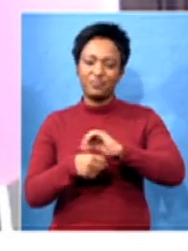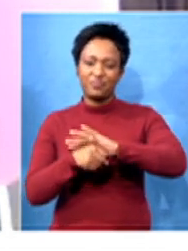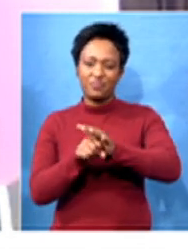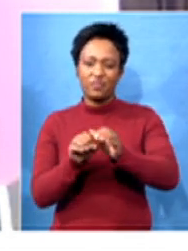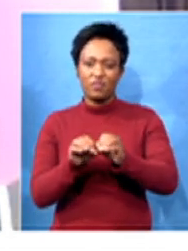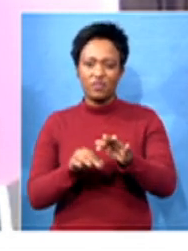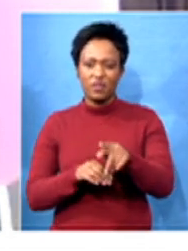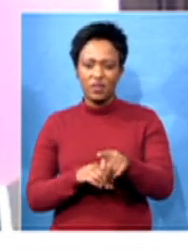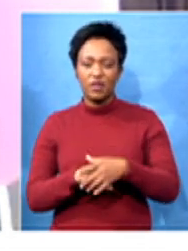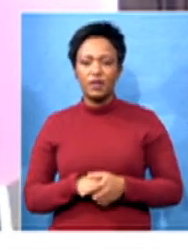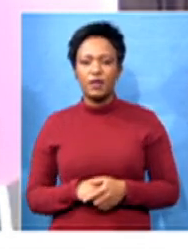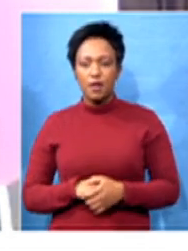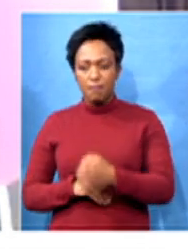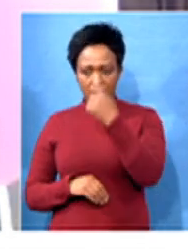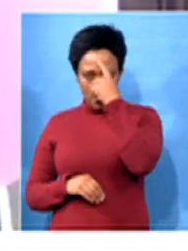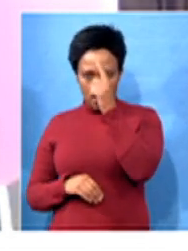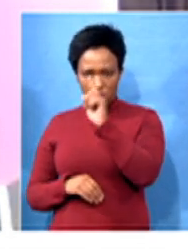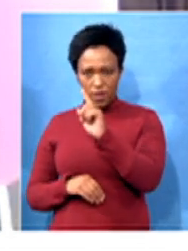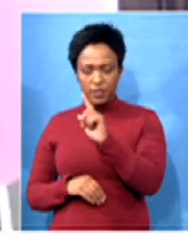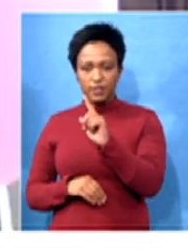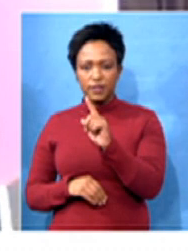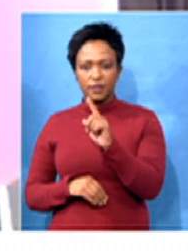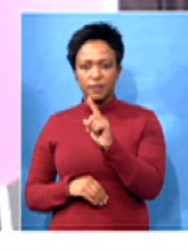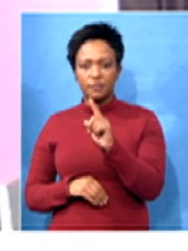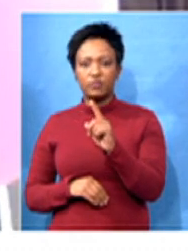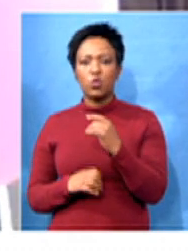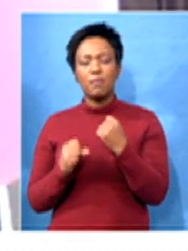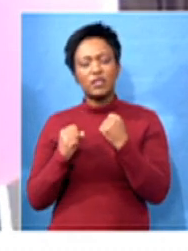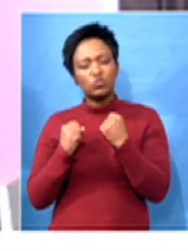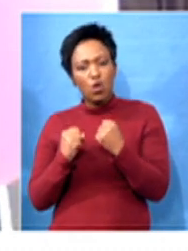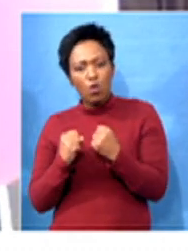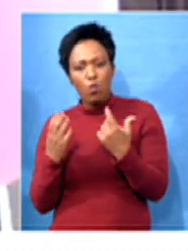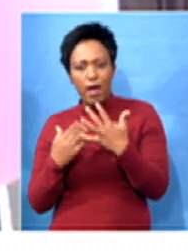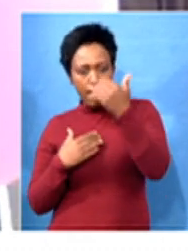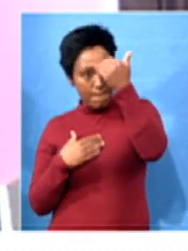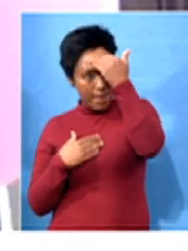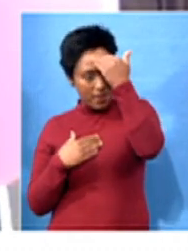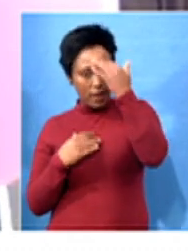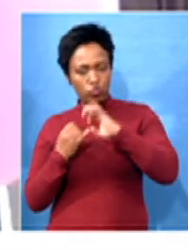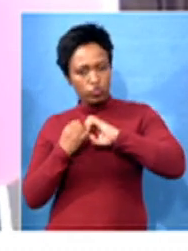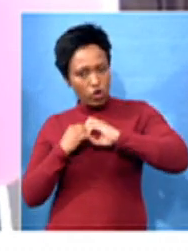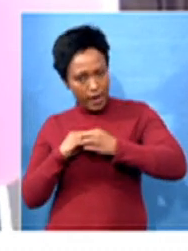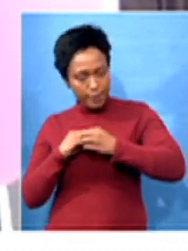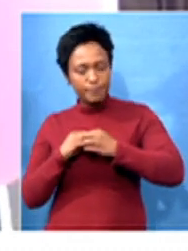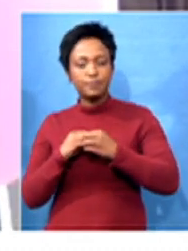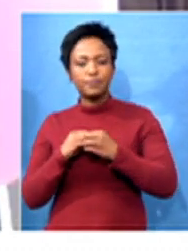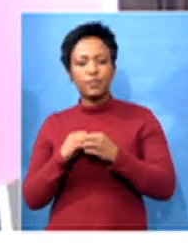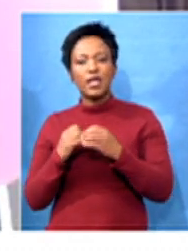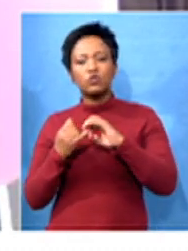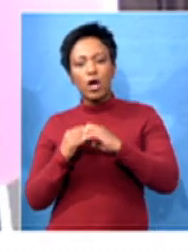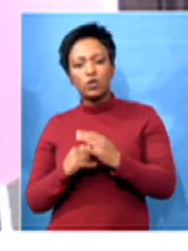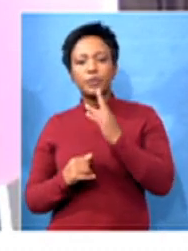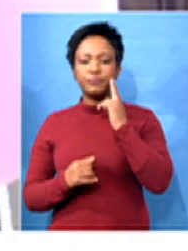think we need to stay strong mentally, try to be kind to